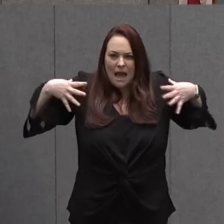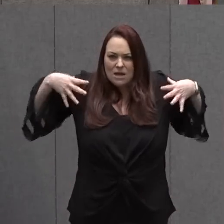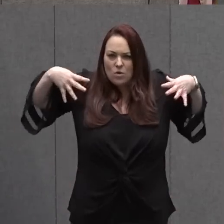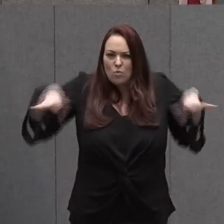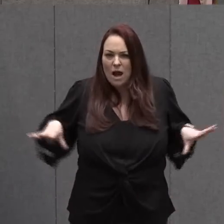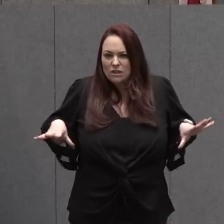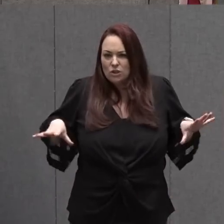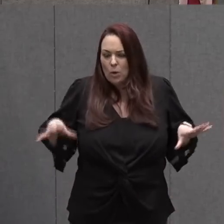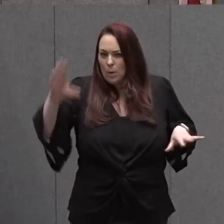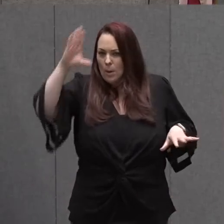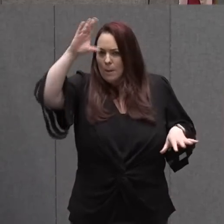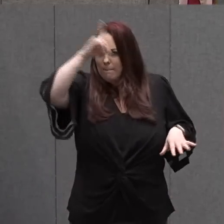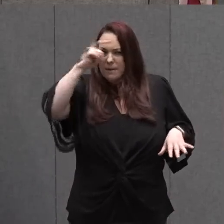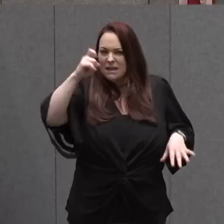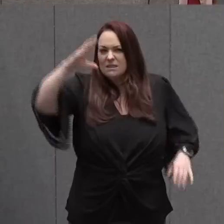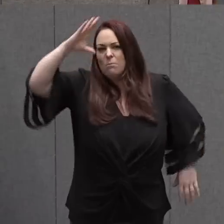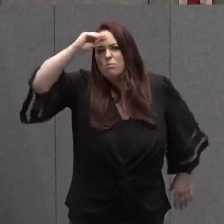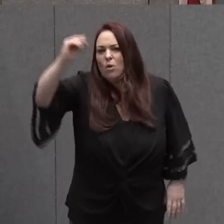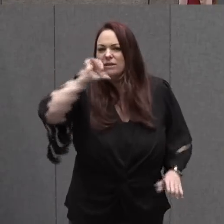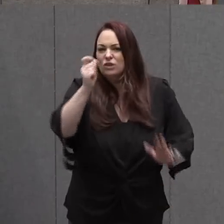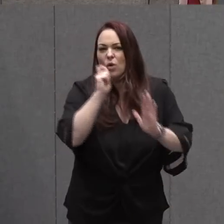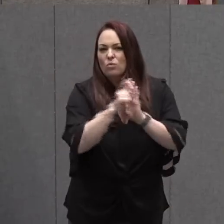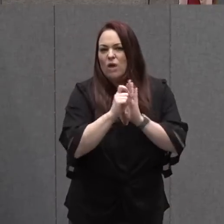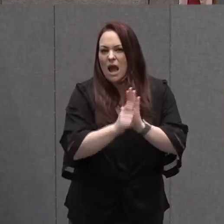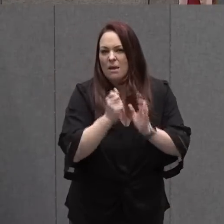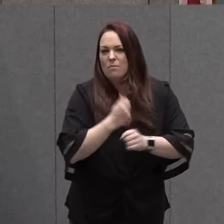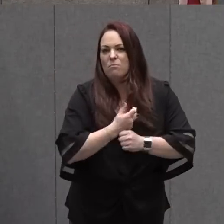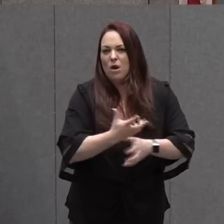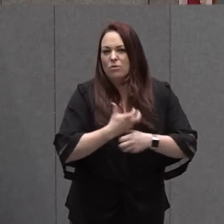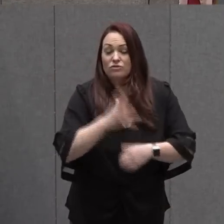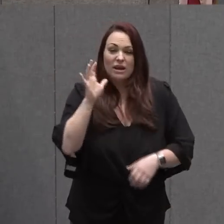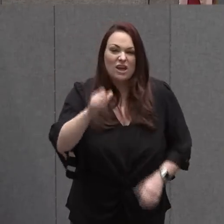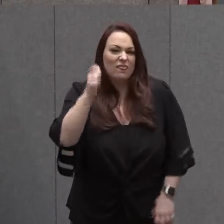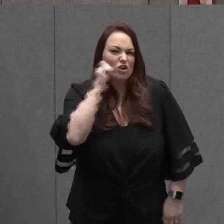boys don't write poetry. Girls do.